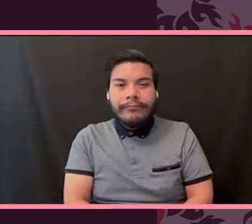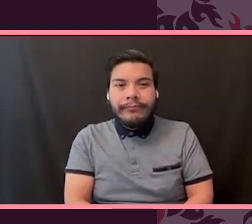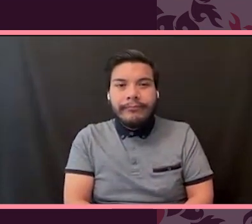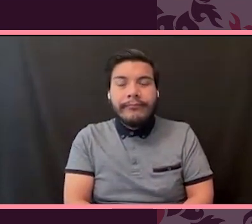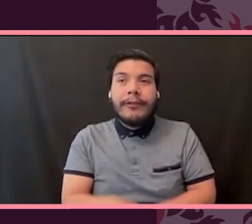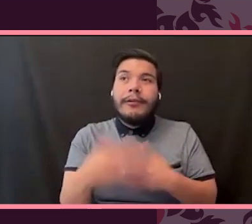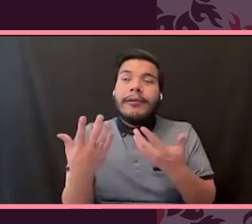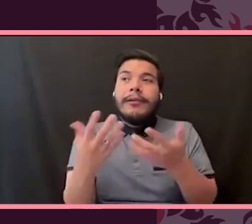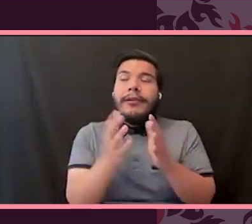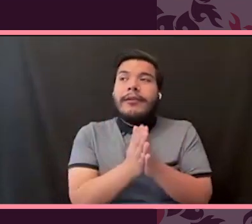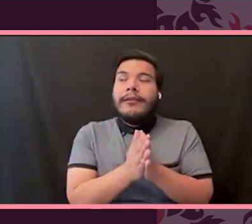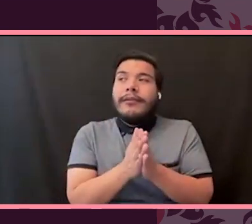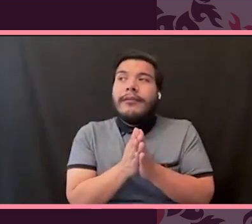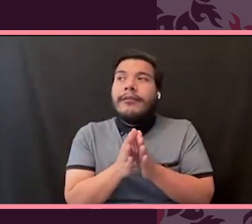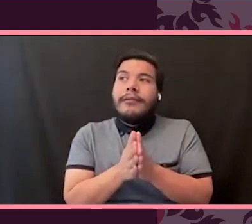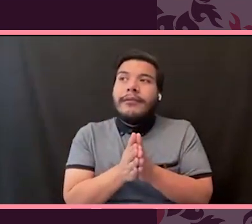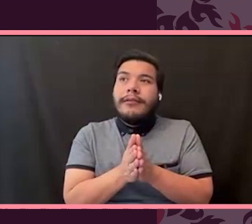Well,